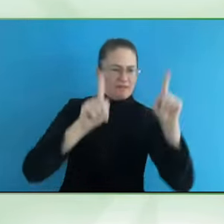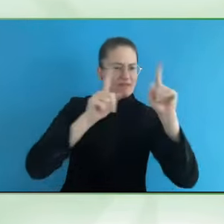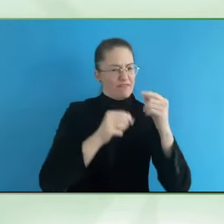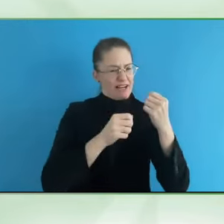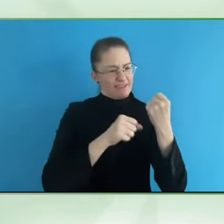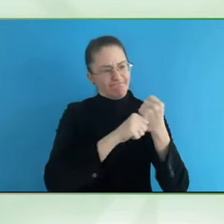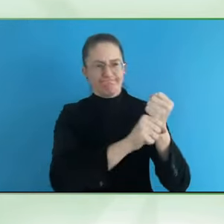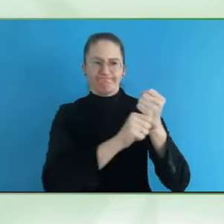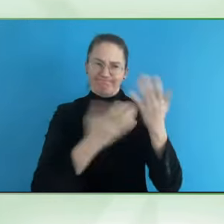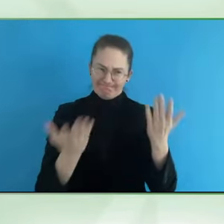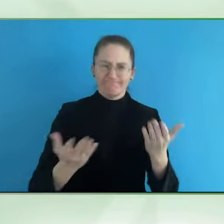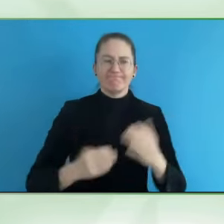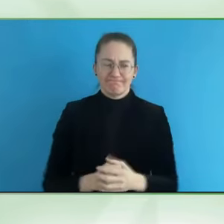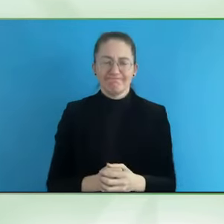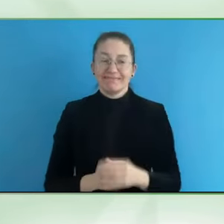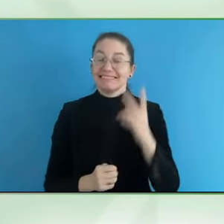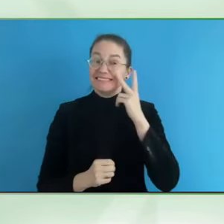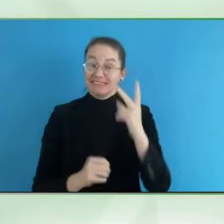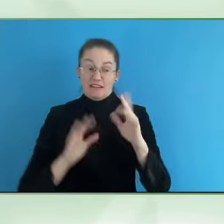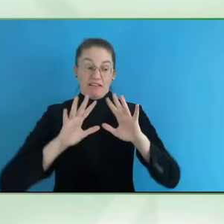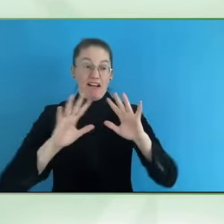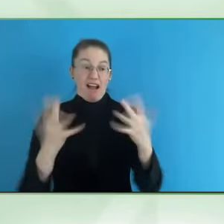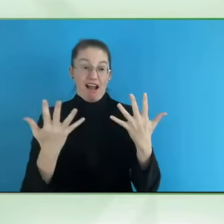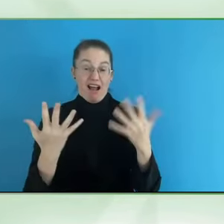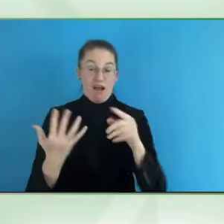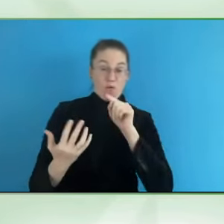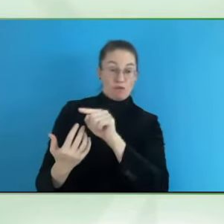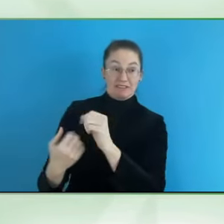I think a hugely